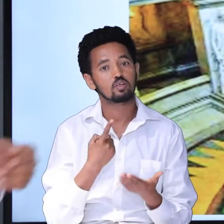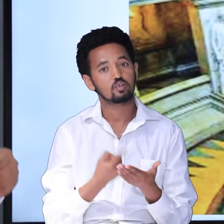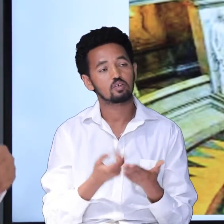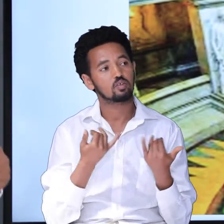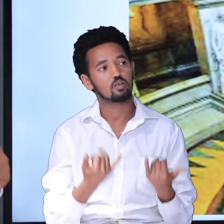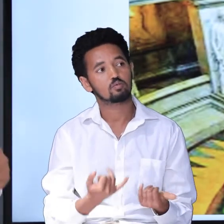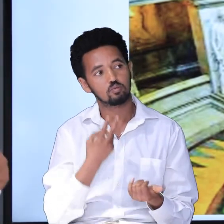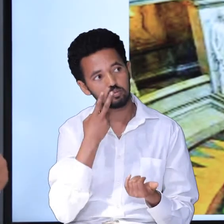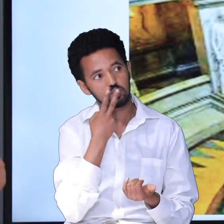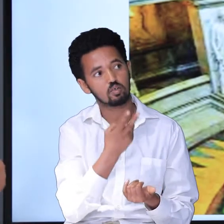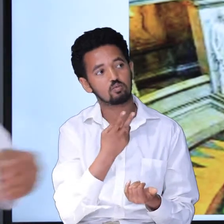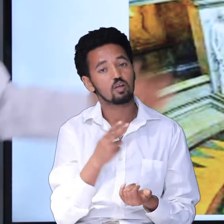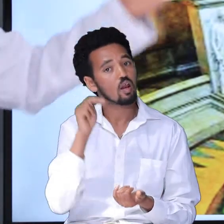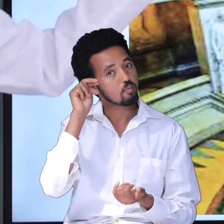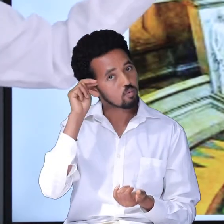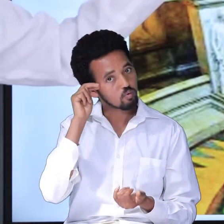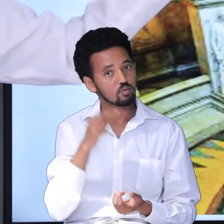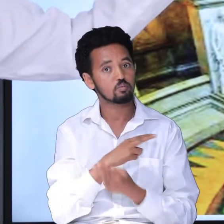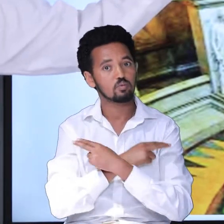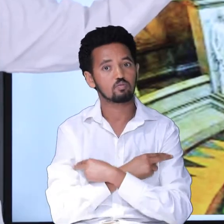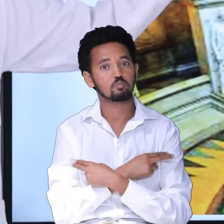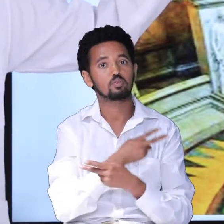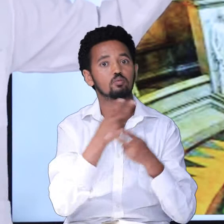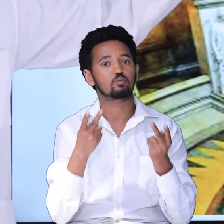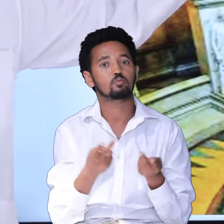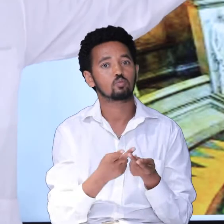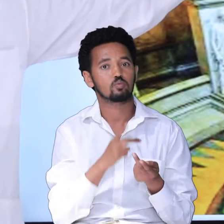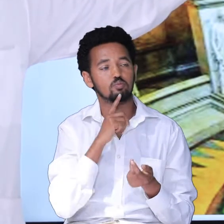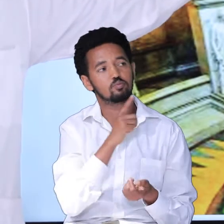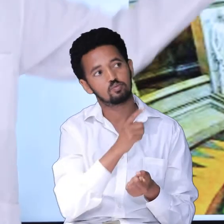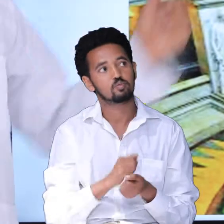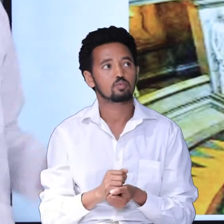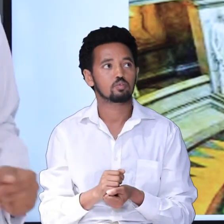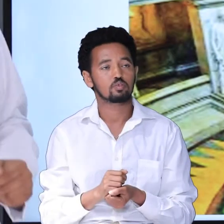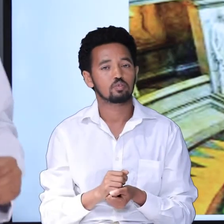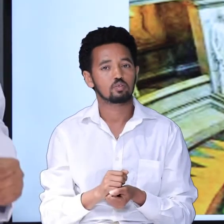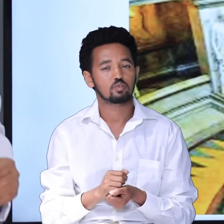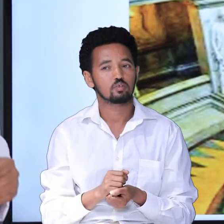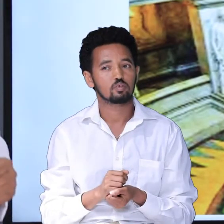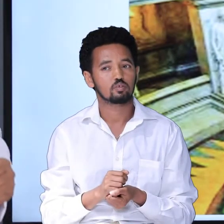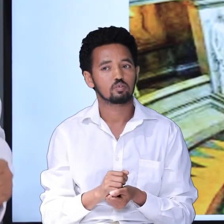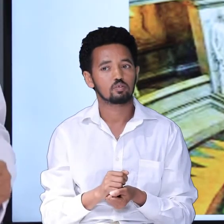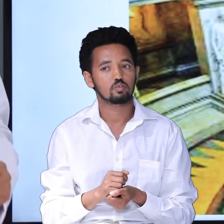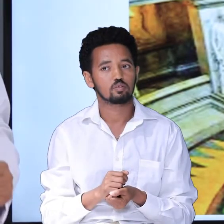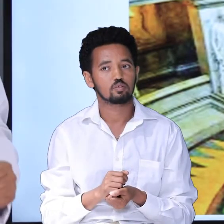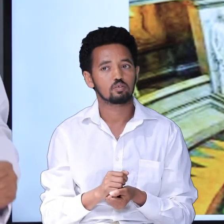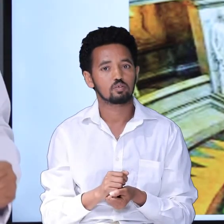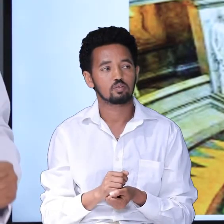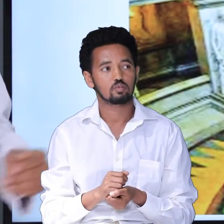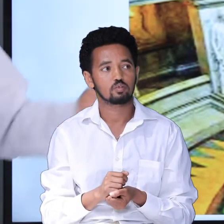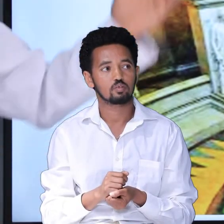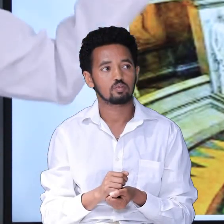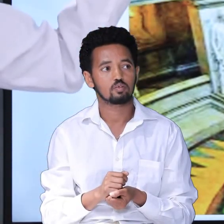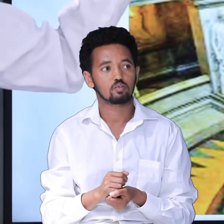Napoleon was sent to exile to St. Helena in the South Atlantic